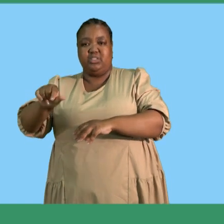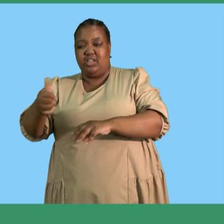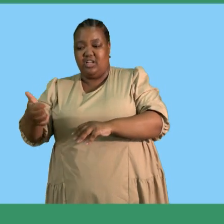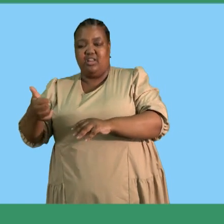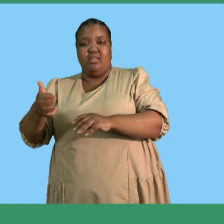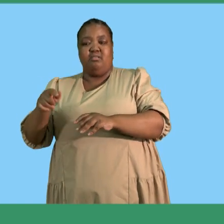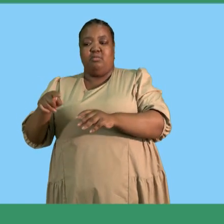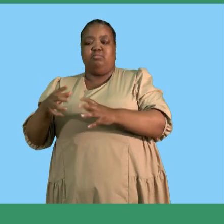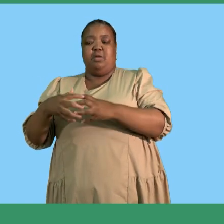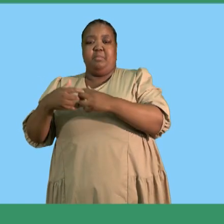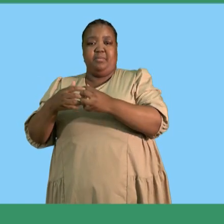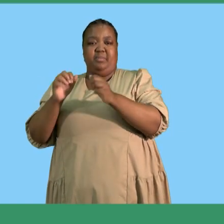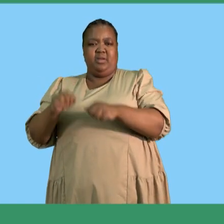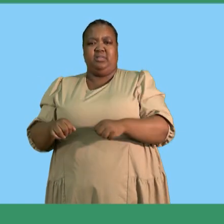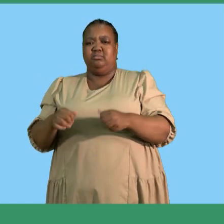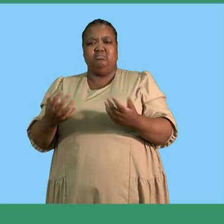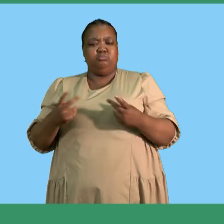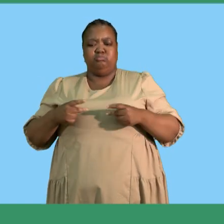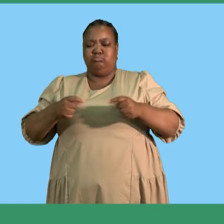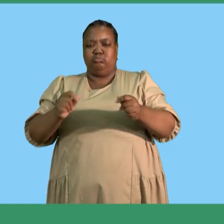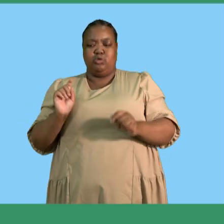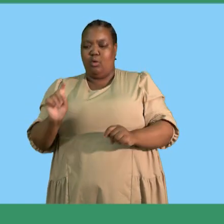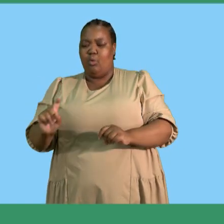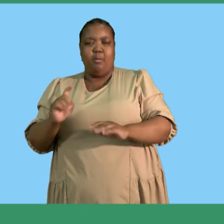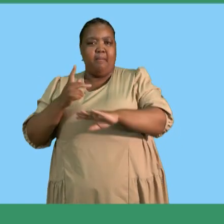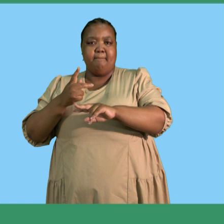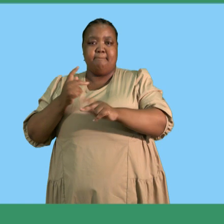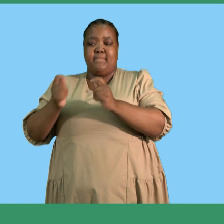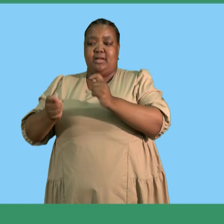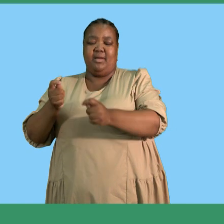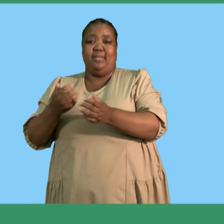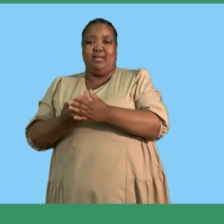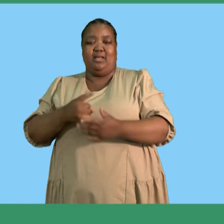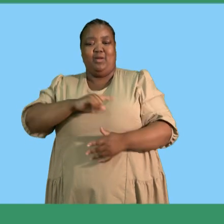them time to come and buy because they already know about Patience Trading.